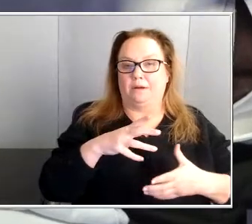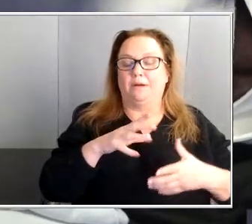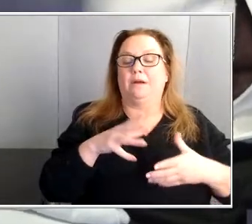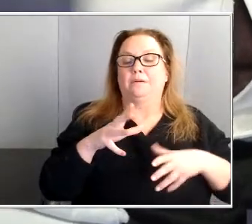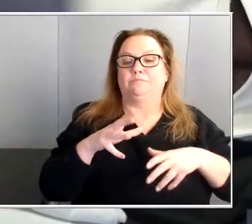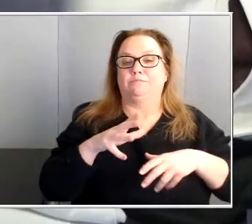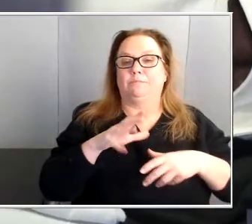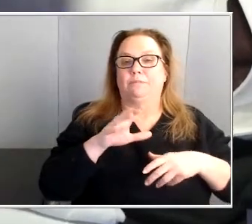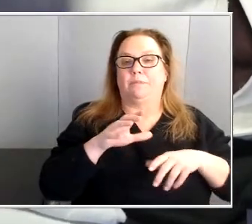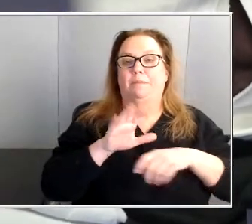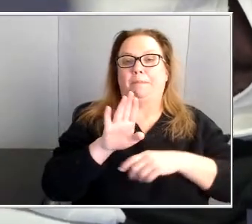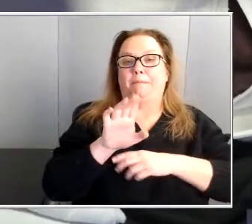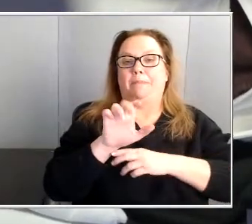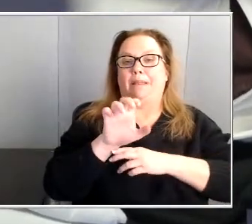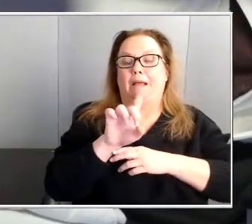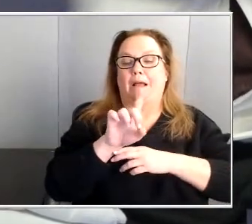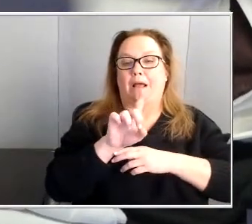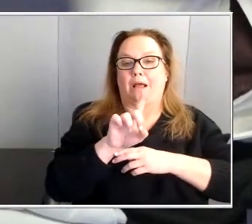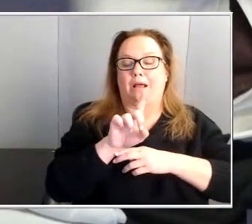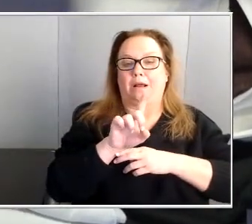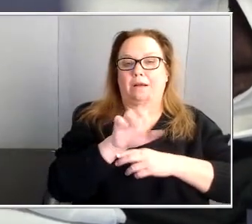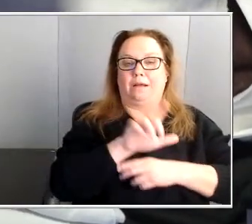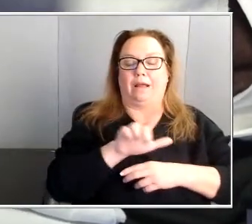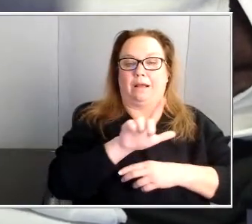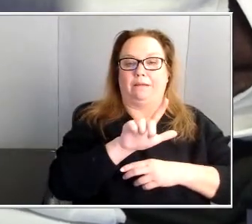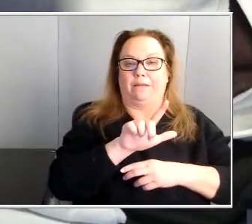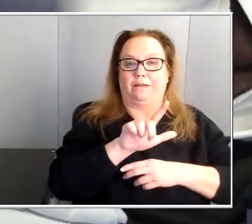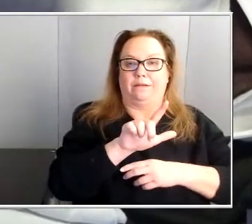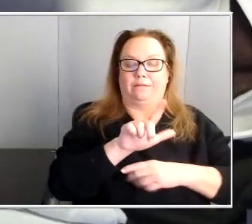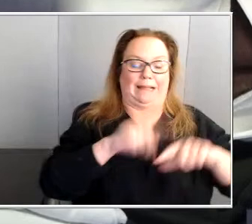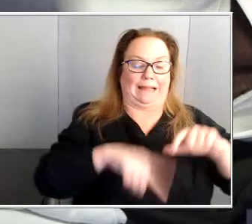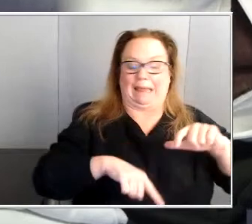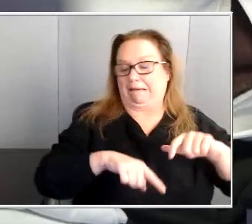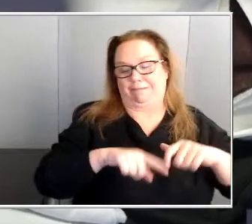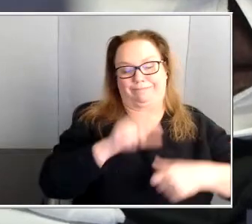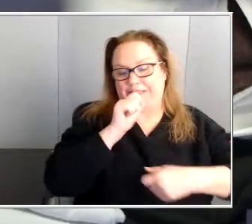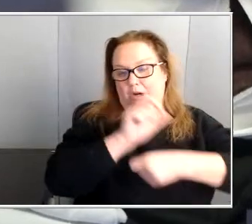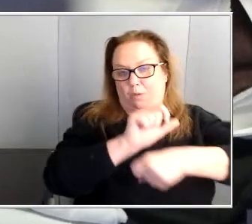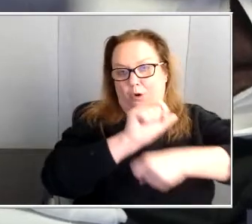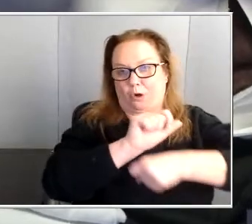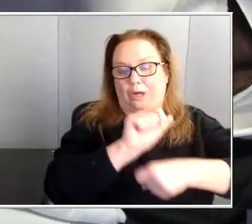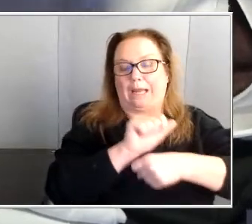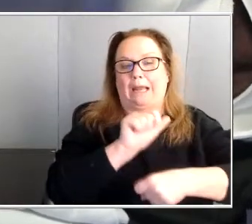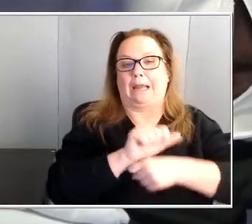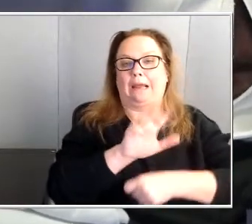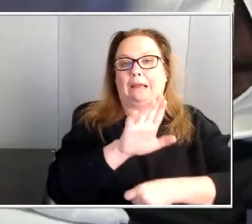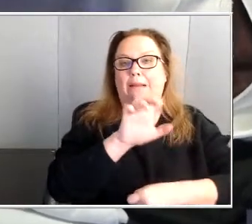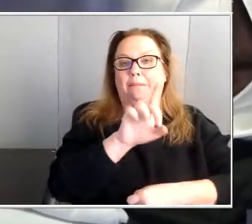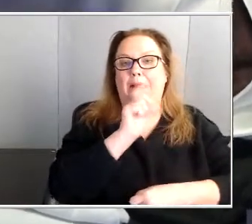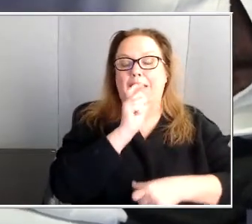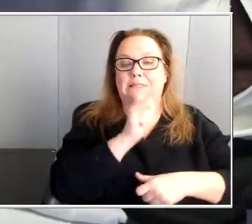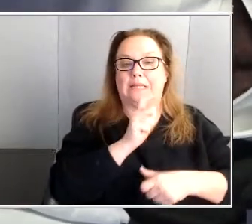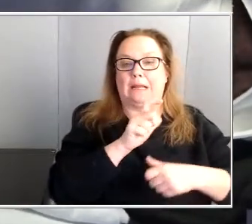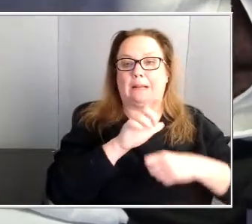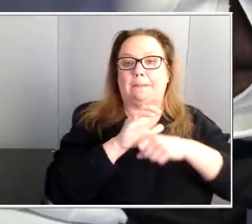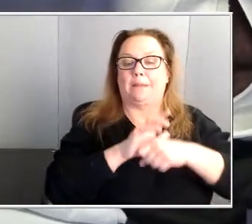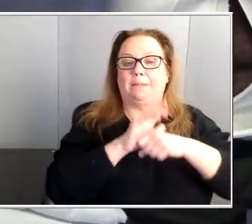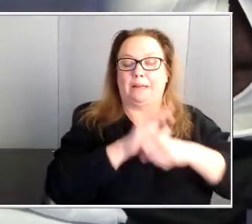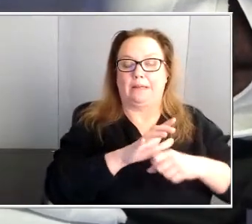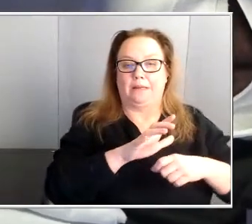of non-functional LV, the LV that's not able to pump the blood out of the heart. So it will bypass